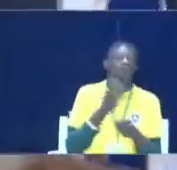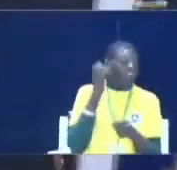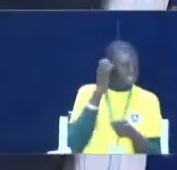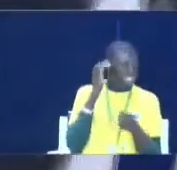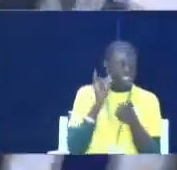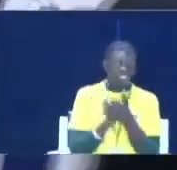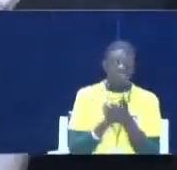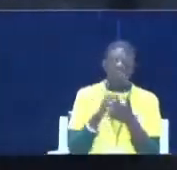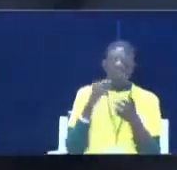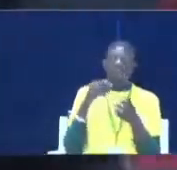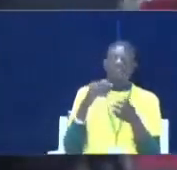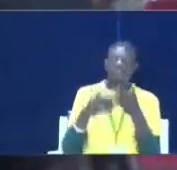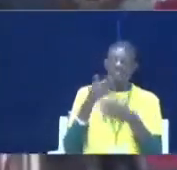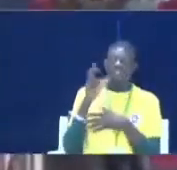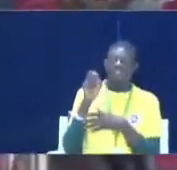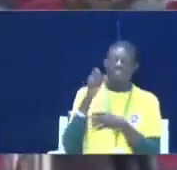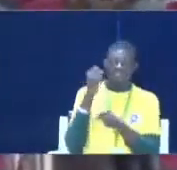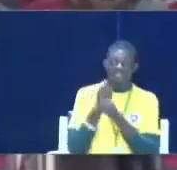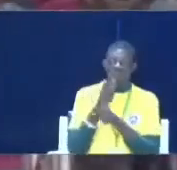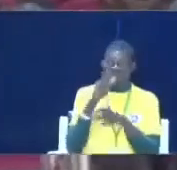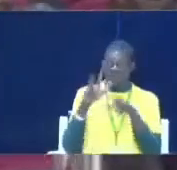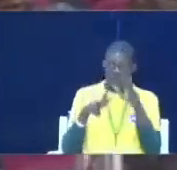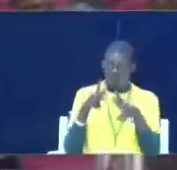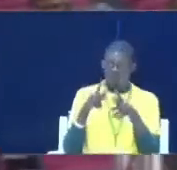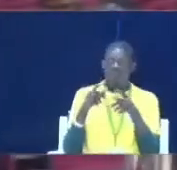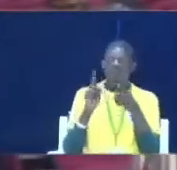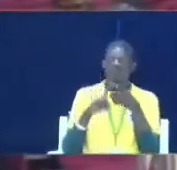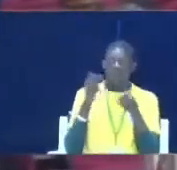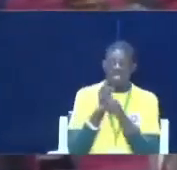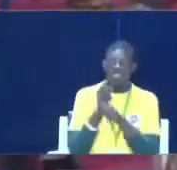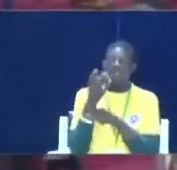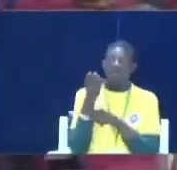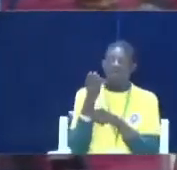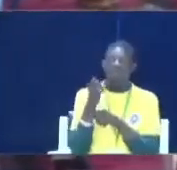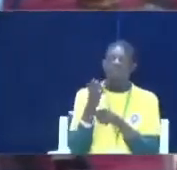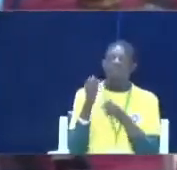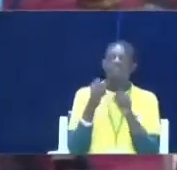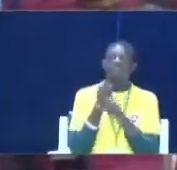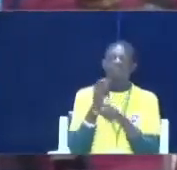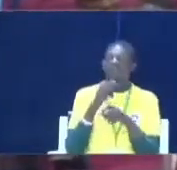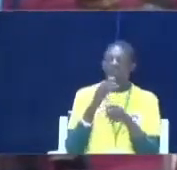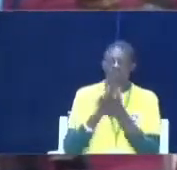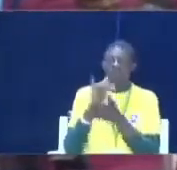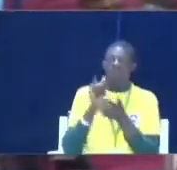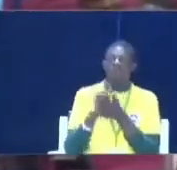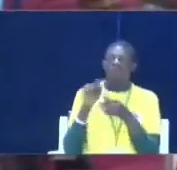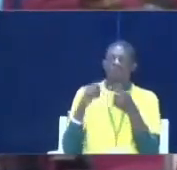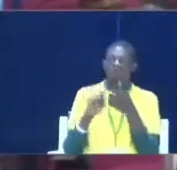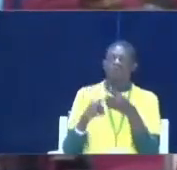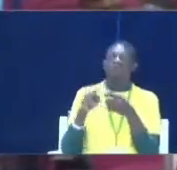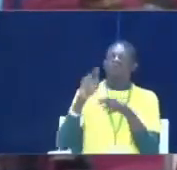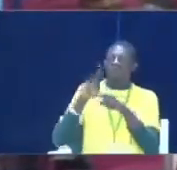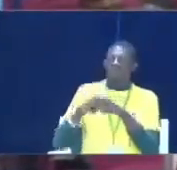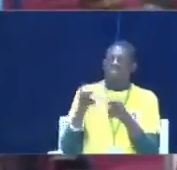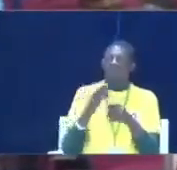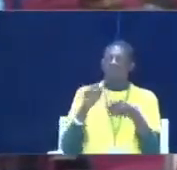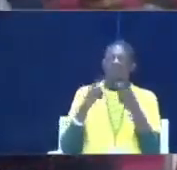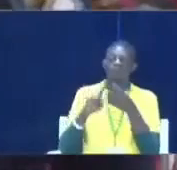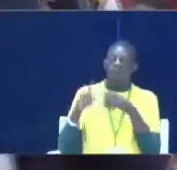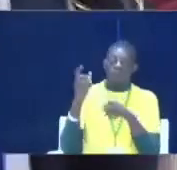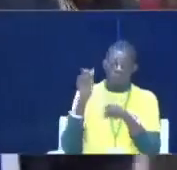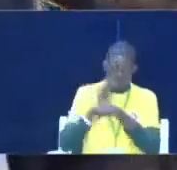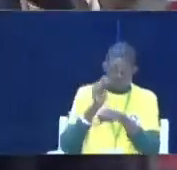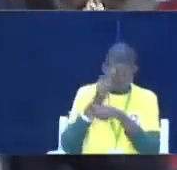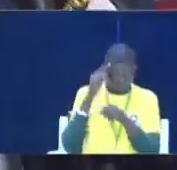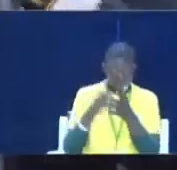that in the next 30 years that you can work to get 40 million, I believe we won't be seated here. You're going to work for that 40 million era. But